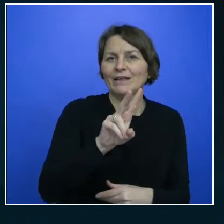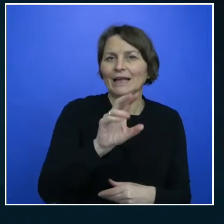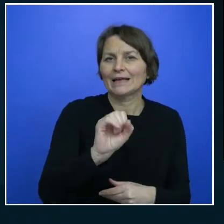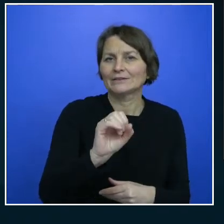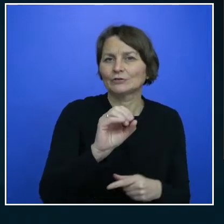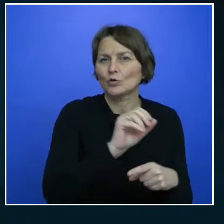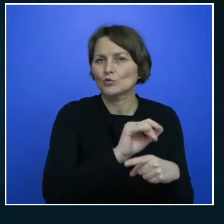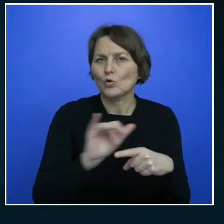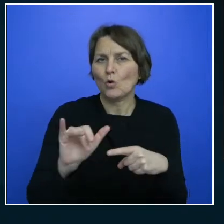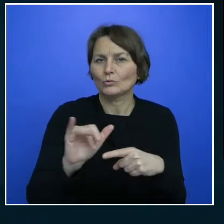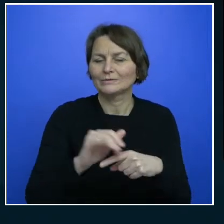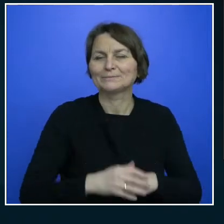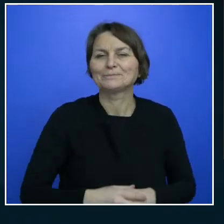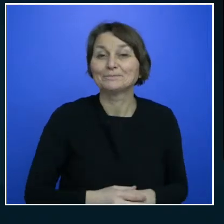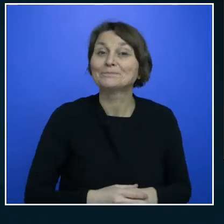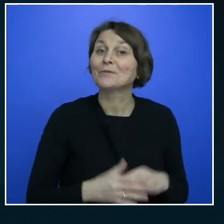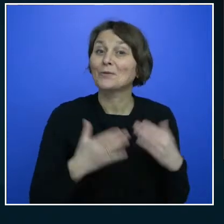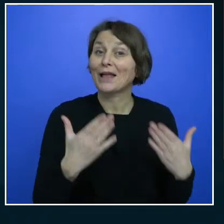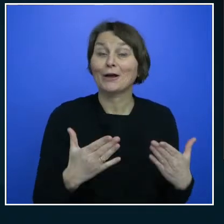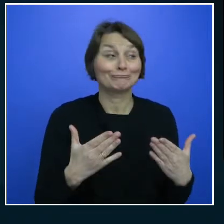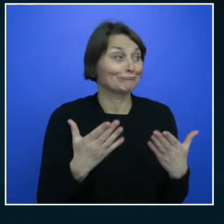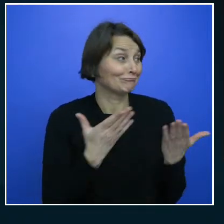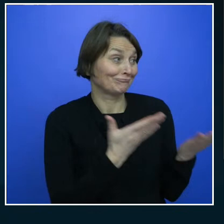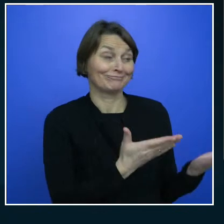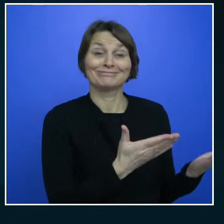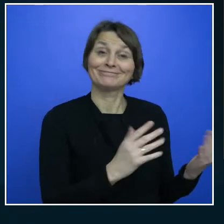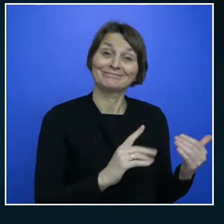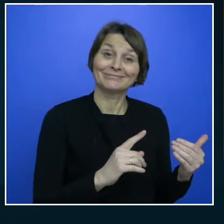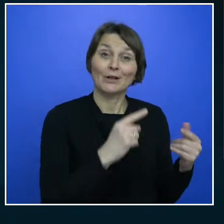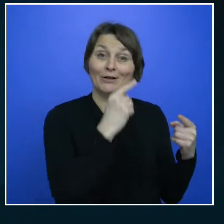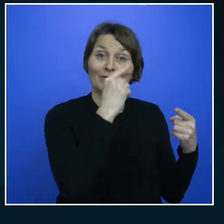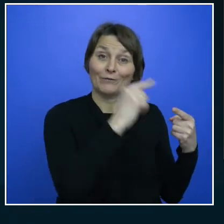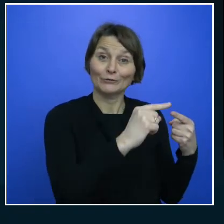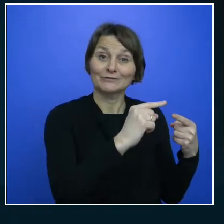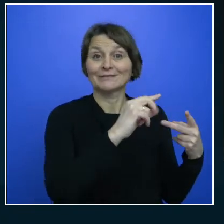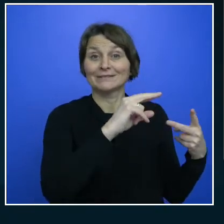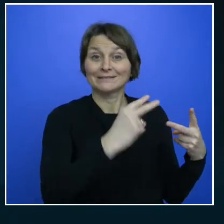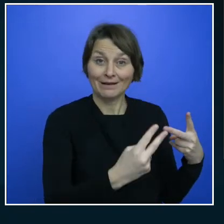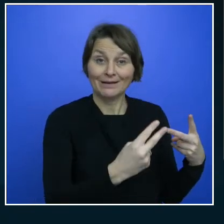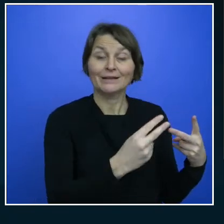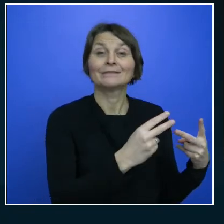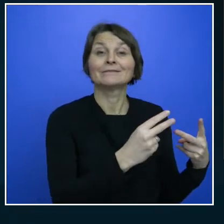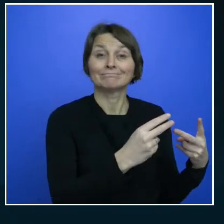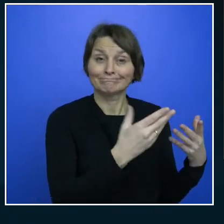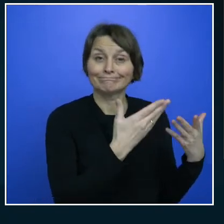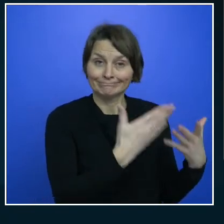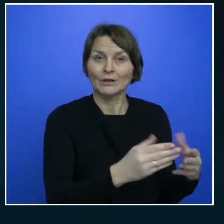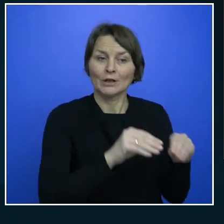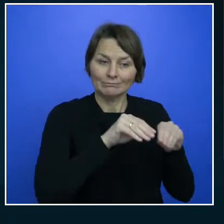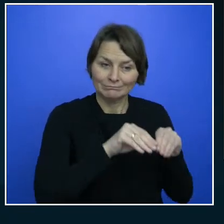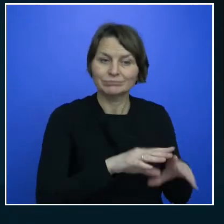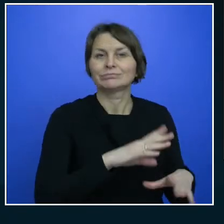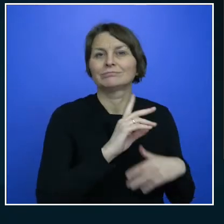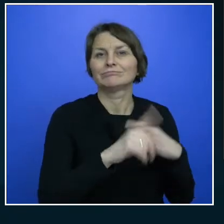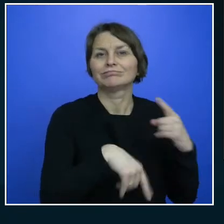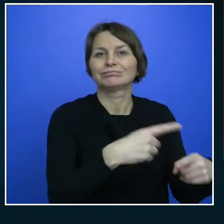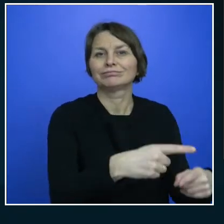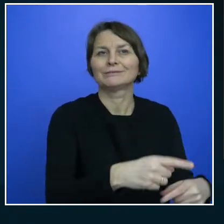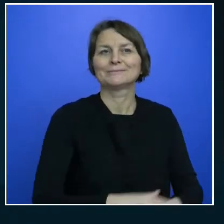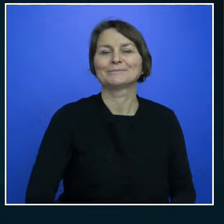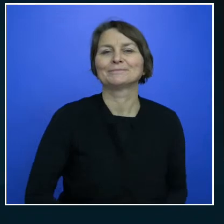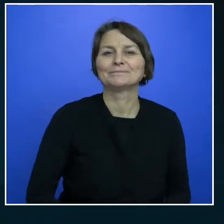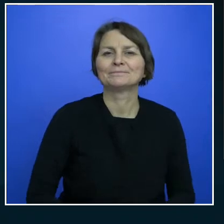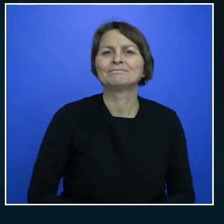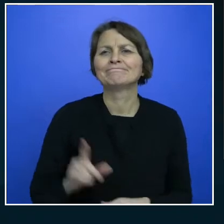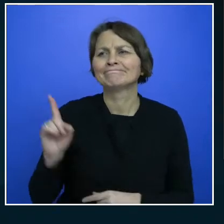So from that moment on, you can start creating your first Bicep file, transpile it into ARM, and then feed it into the Azure portal. Yeah, and this is